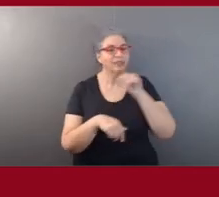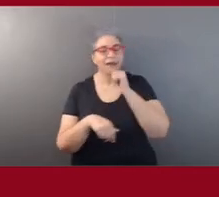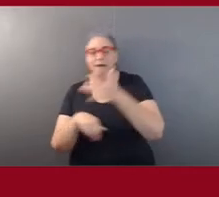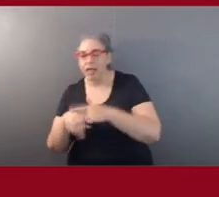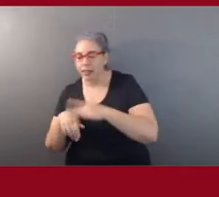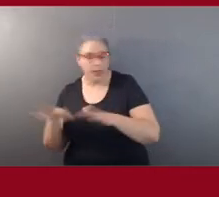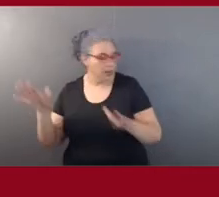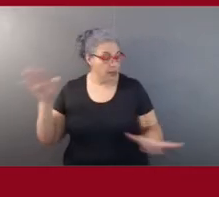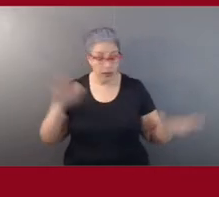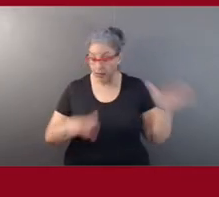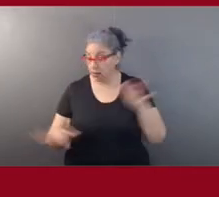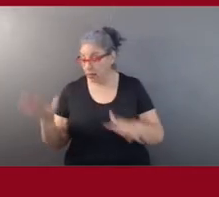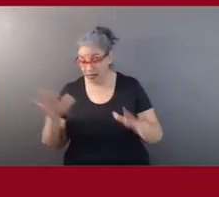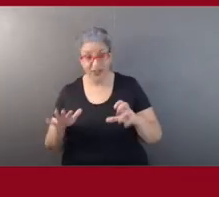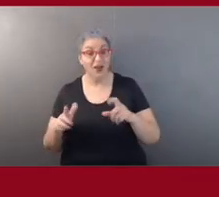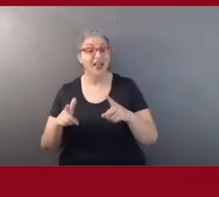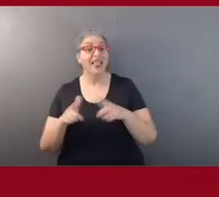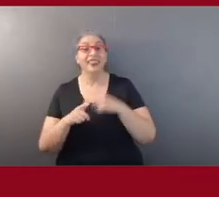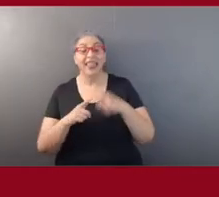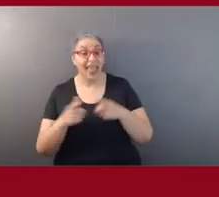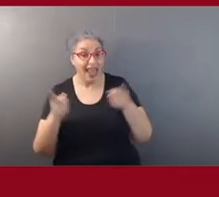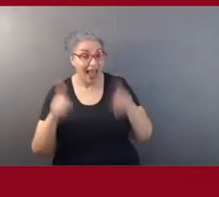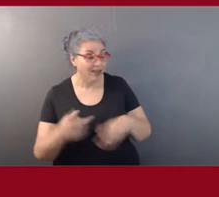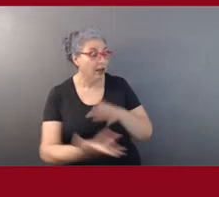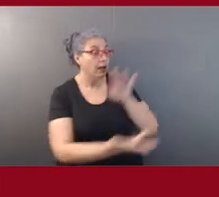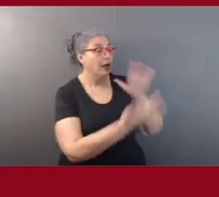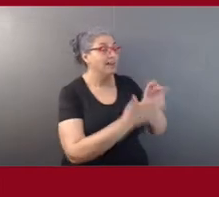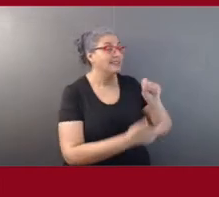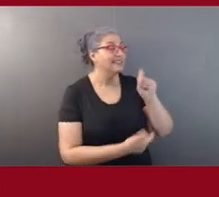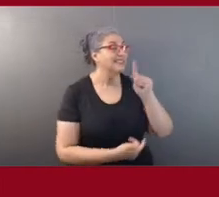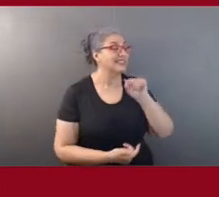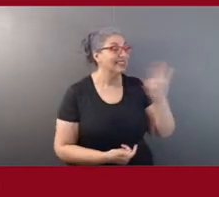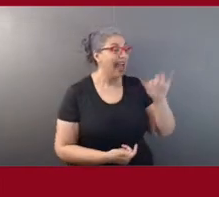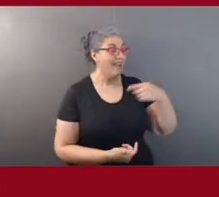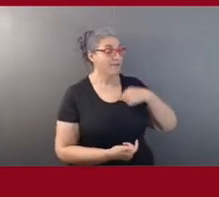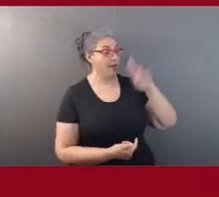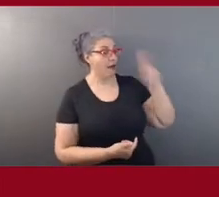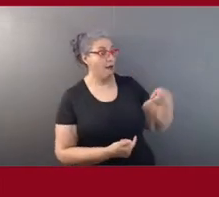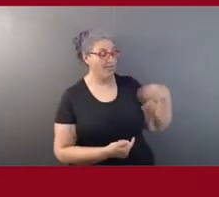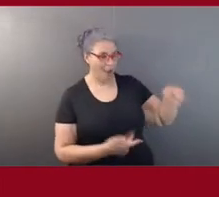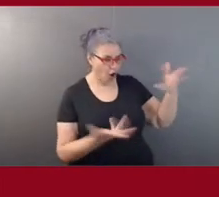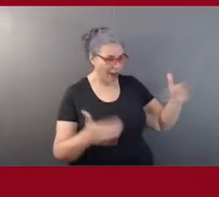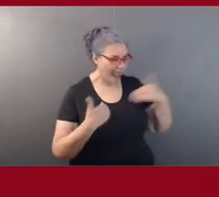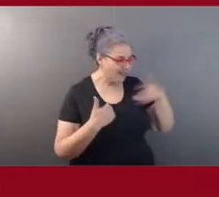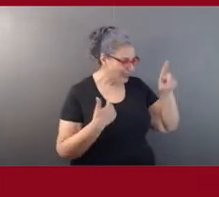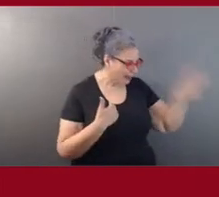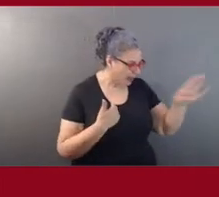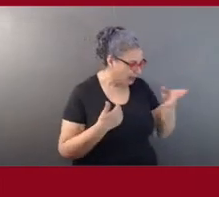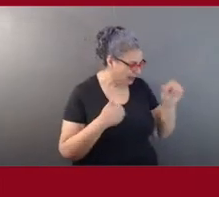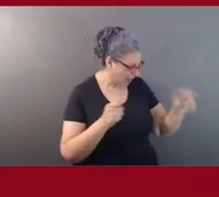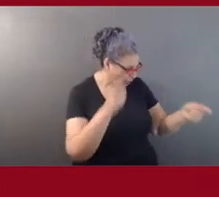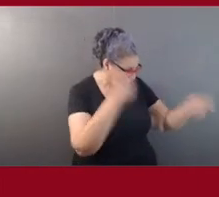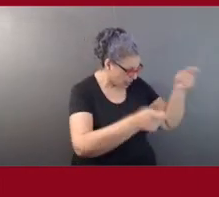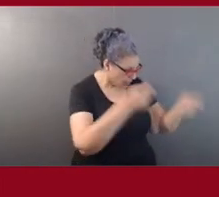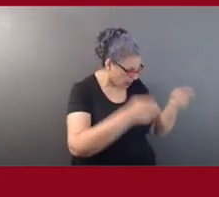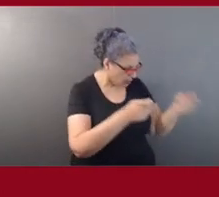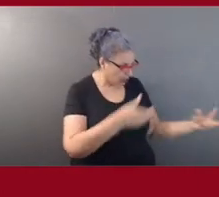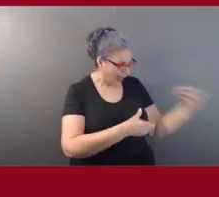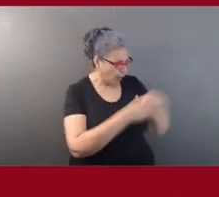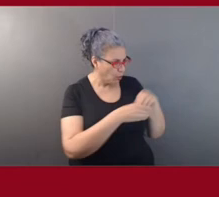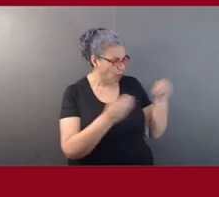I was able to lean into the folks that staffed me up who already had a built out database to try to figure out if they could optimize it for DEI. And